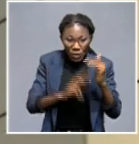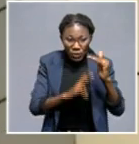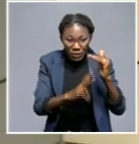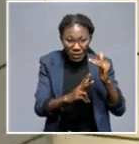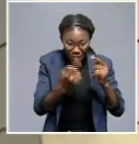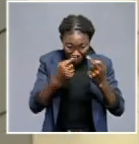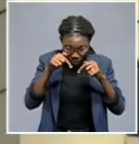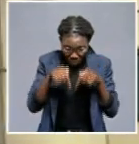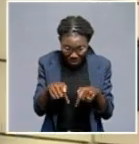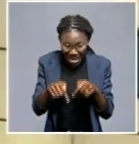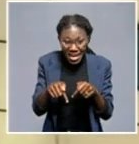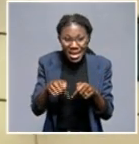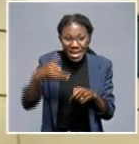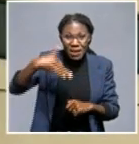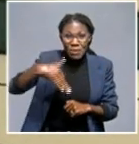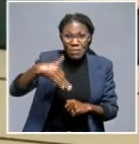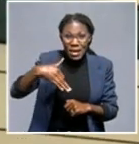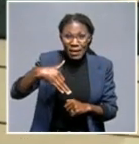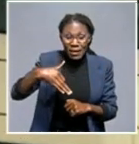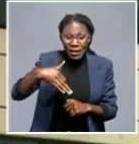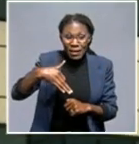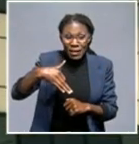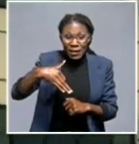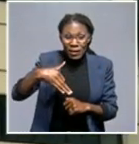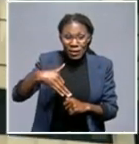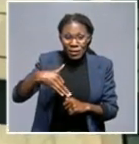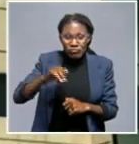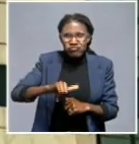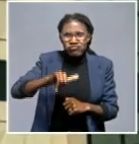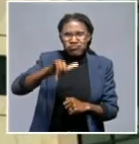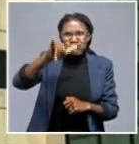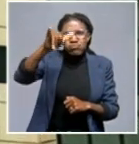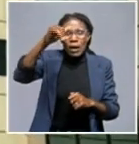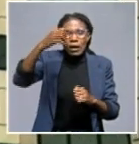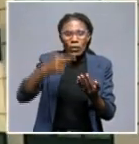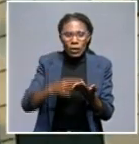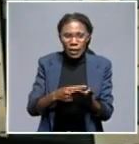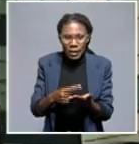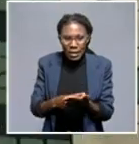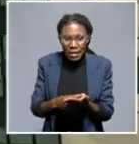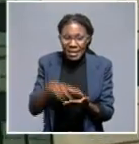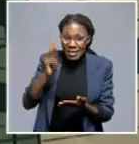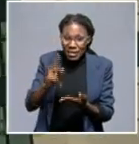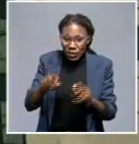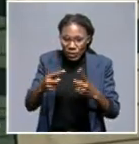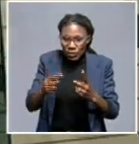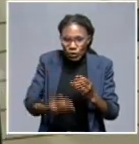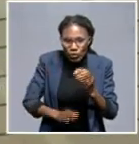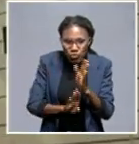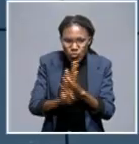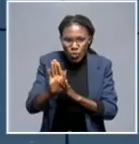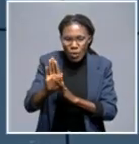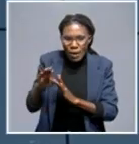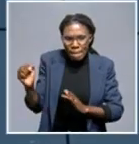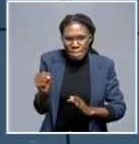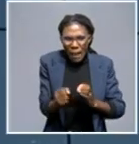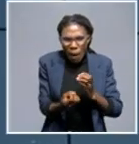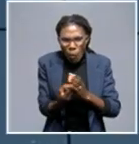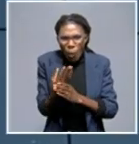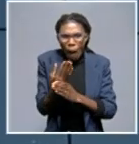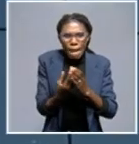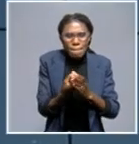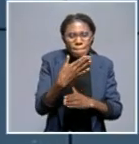that sector, it contributes to job creation. The second one I can point